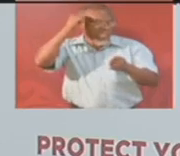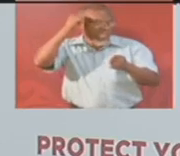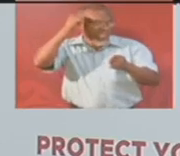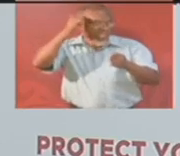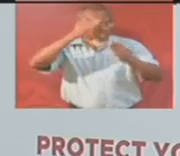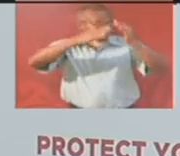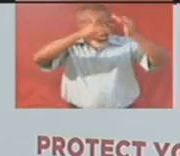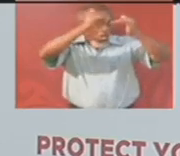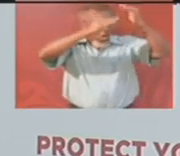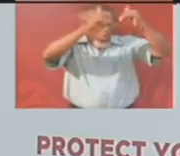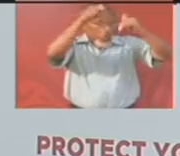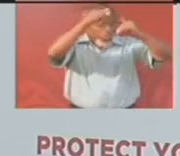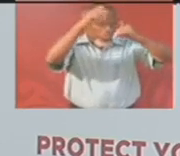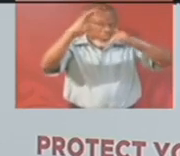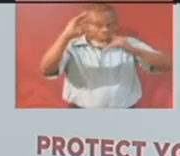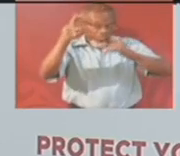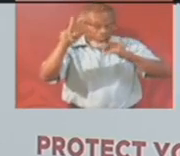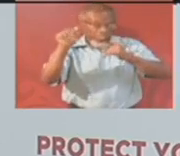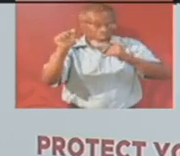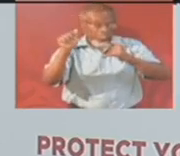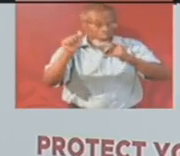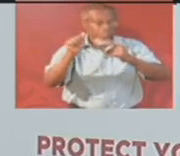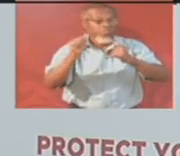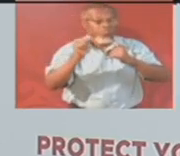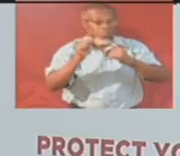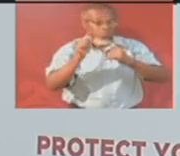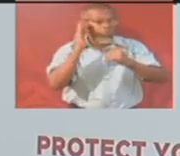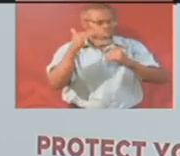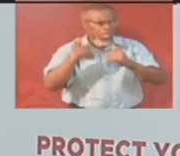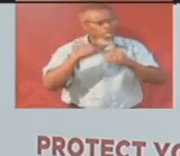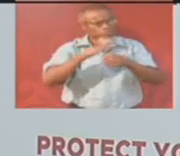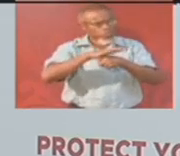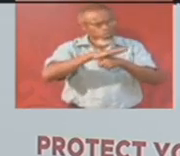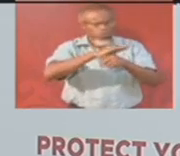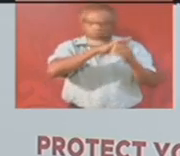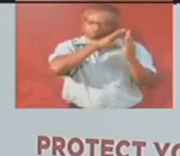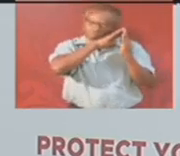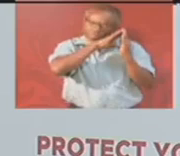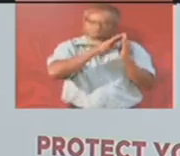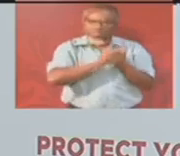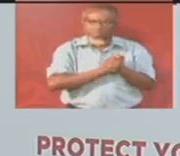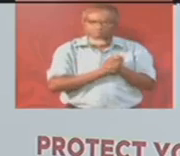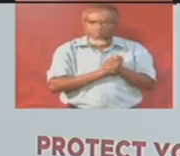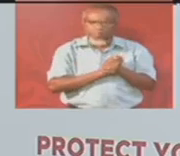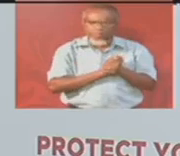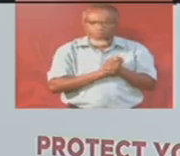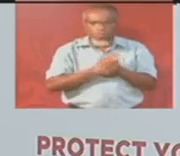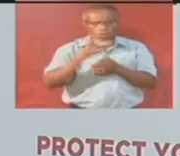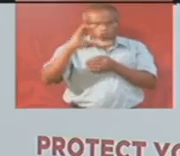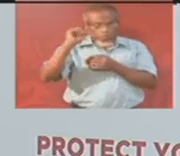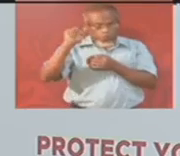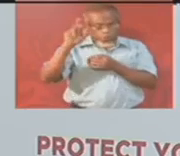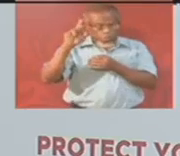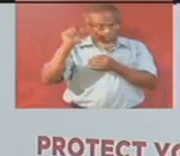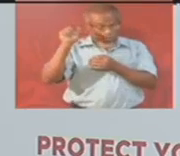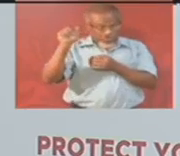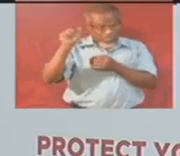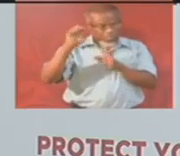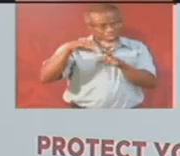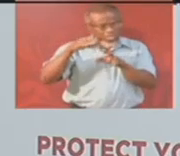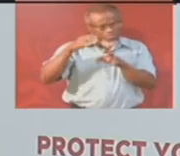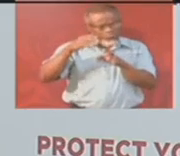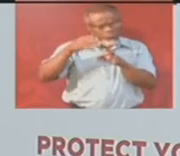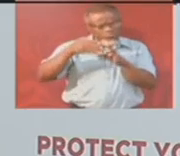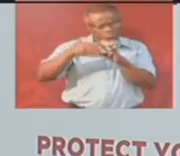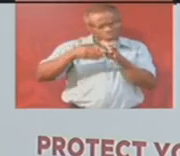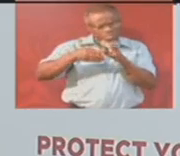That's the adult tower at CUVA. CORA, as you know, can scale up all the way up to close to 100 as well. Augustus Long, we're looking